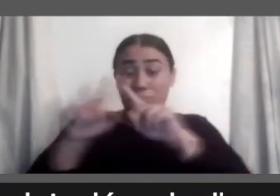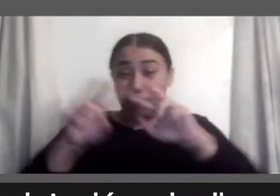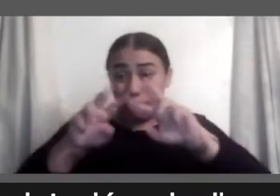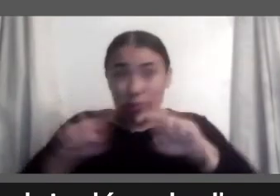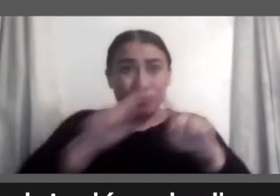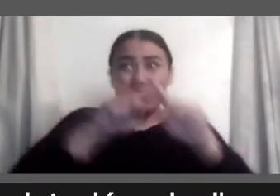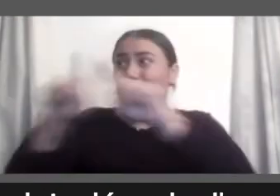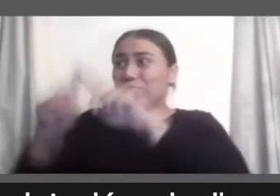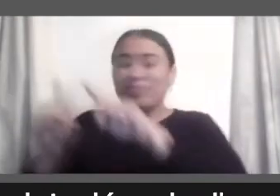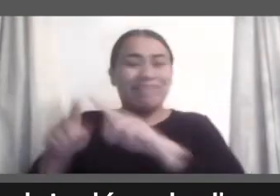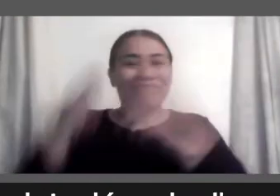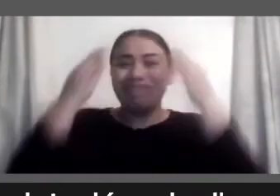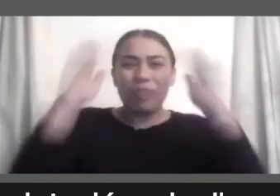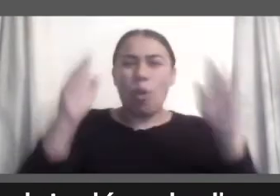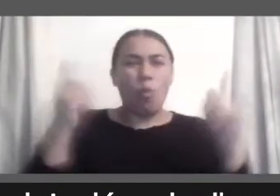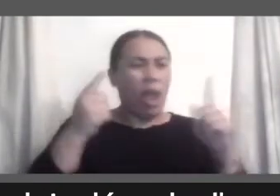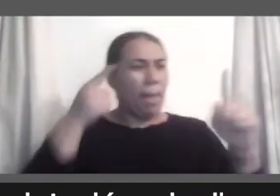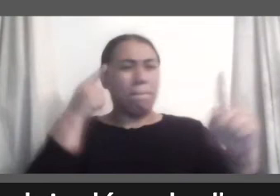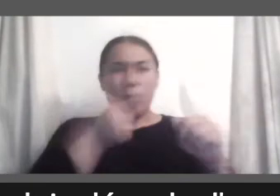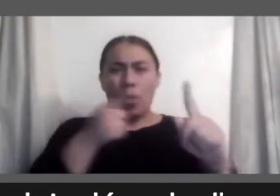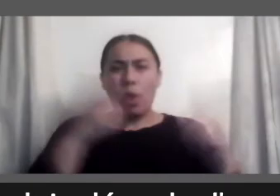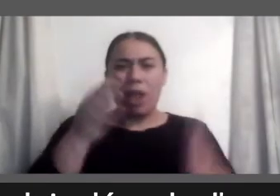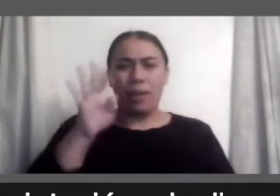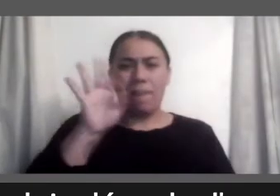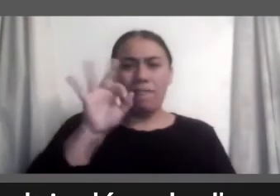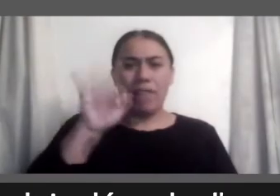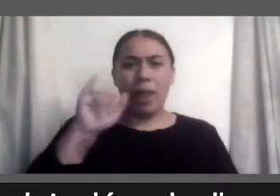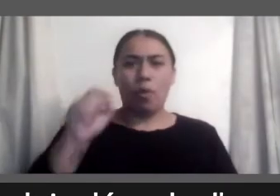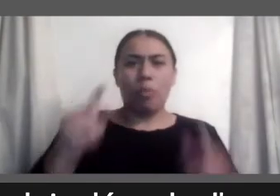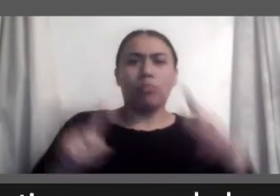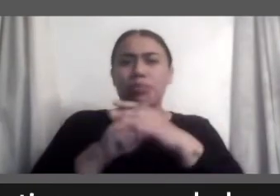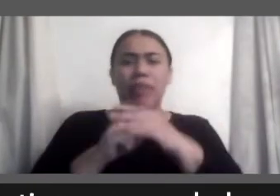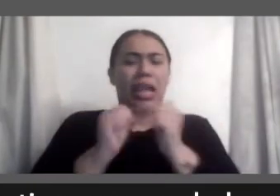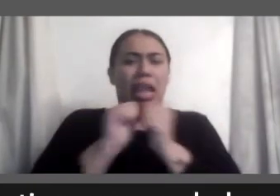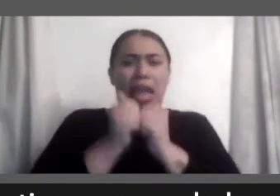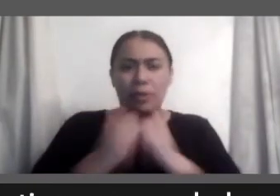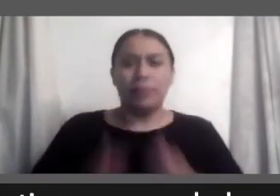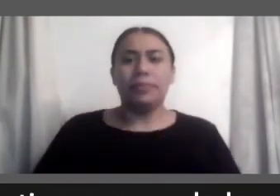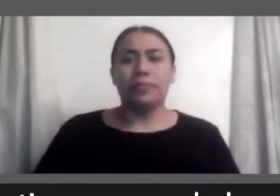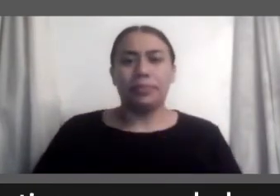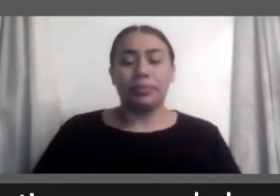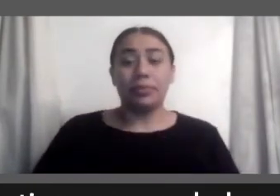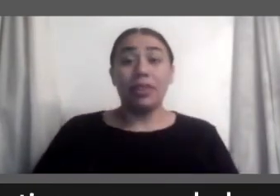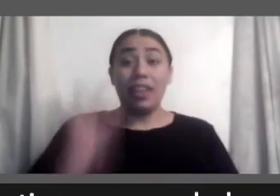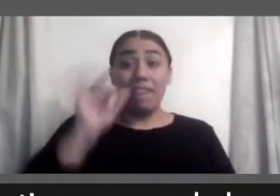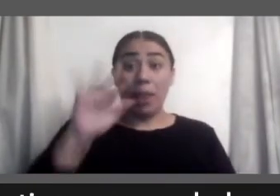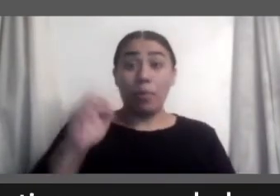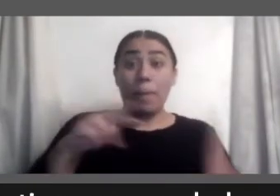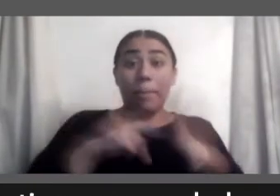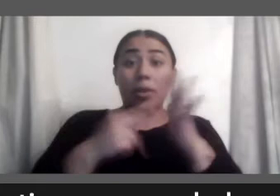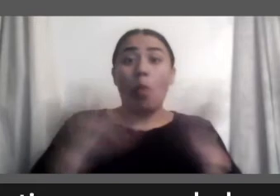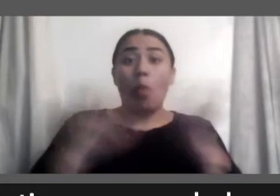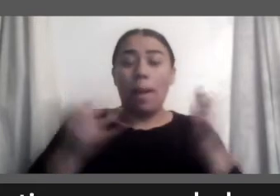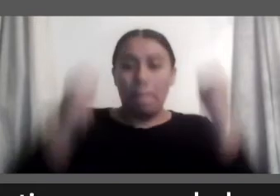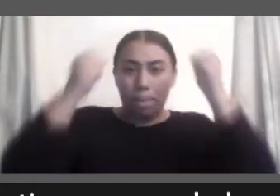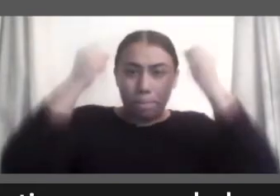suggests fibromyalgia stems from an issue with the central pain processing in the brain, which can cause an increased sensitivity or